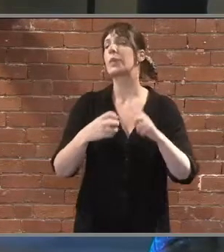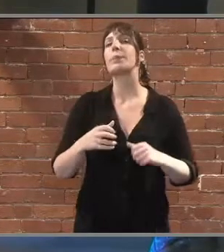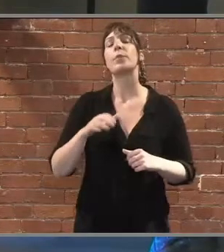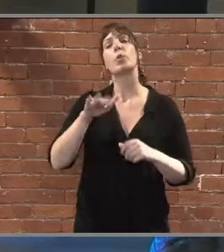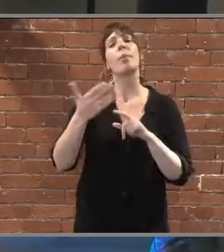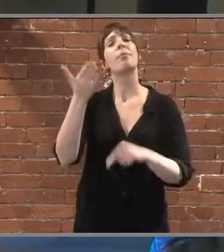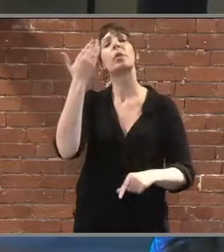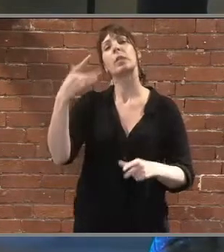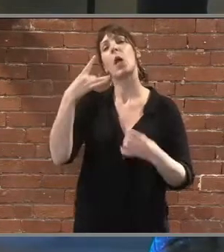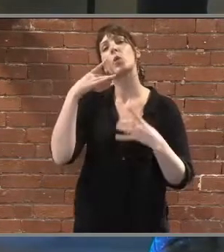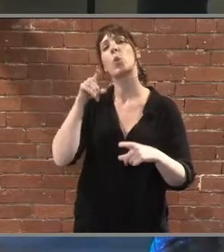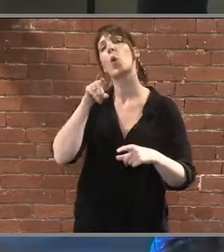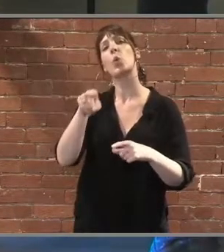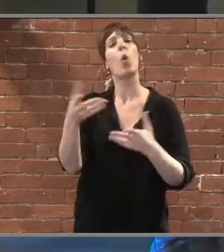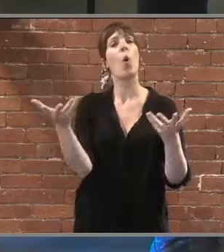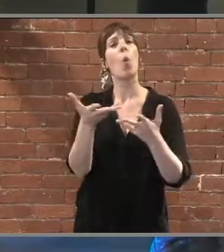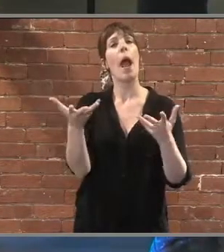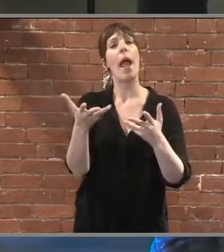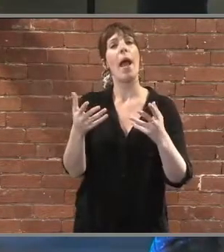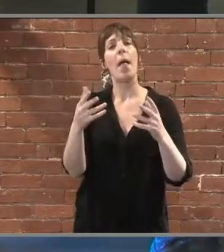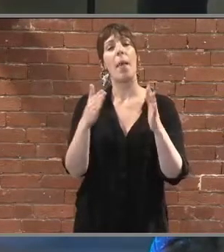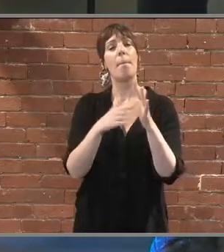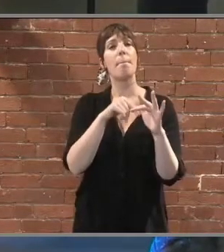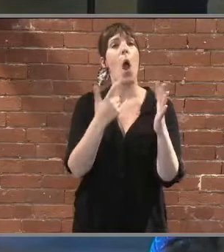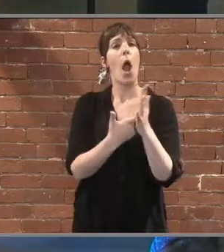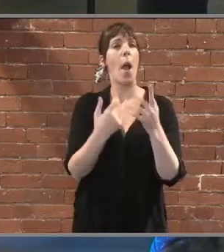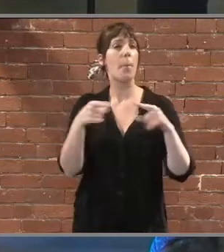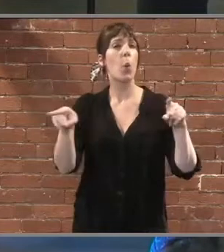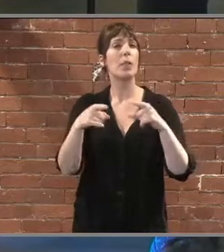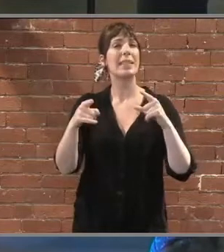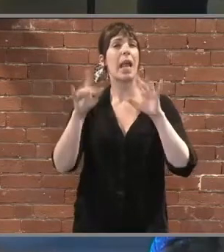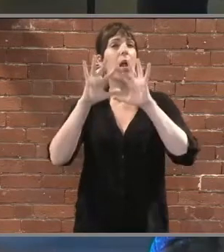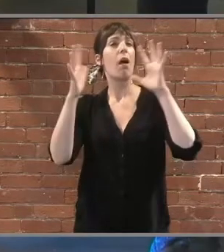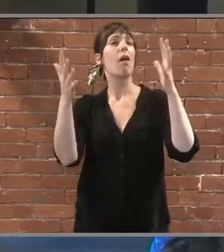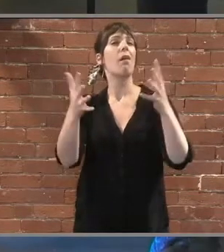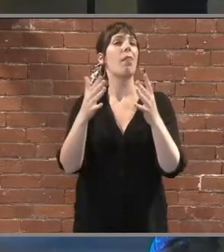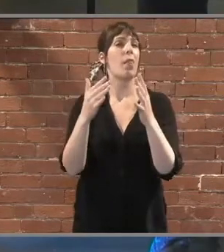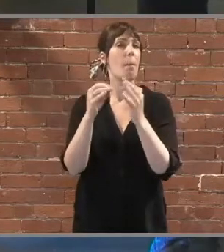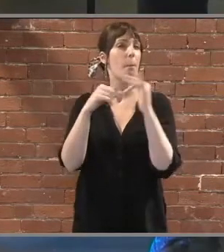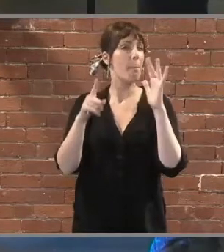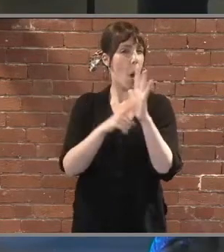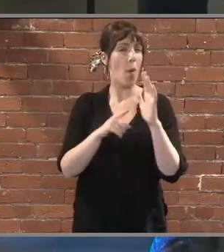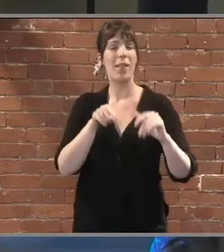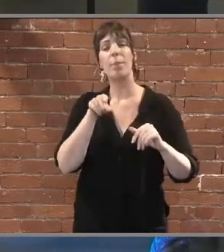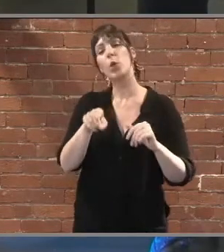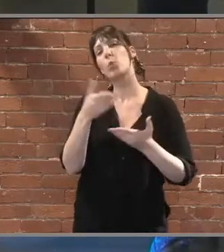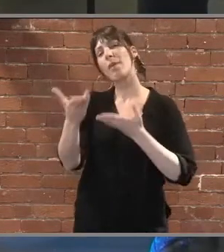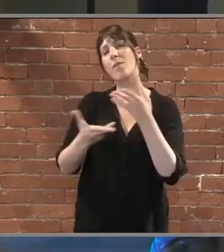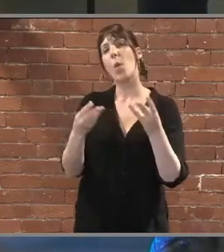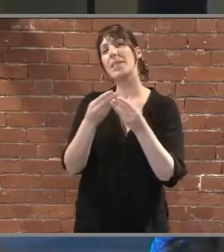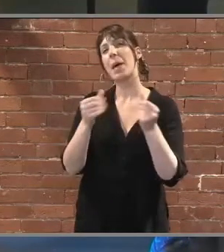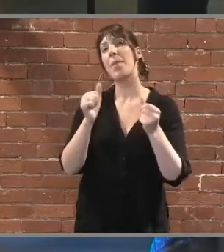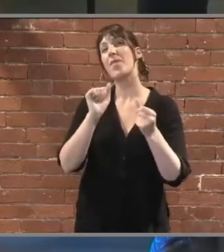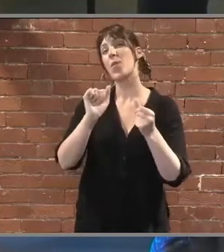Orchestra at My Music Bowl at the start of the year, which was pretty epic as well. But you played me some of your new music and on the way